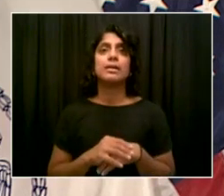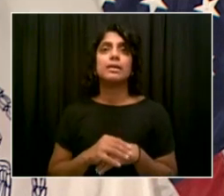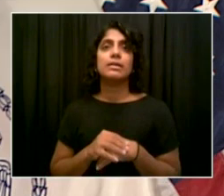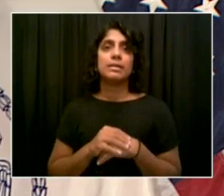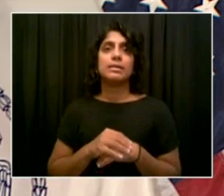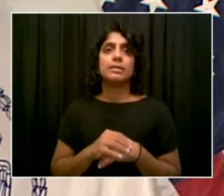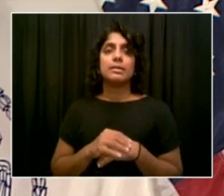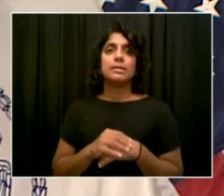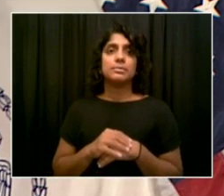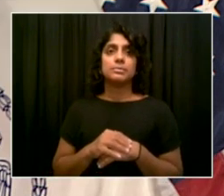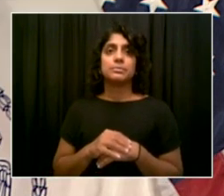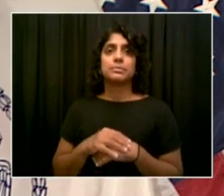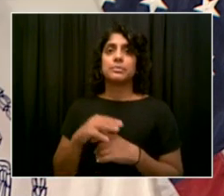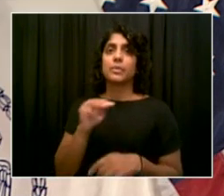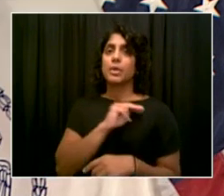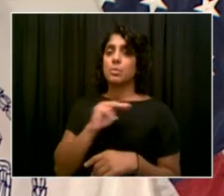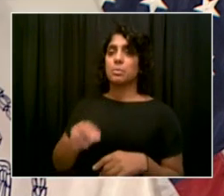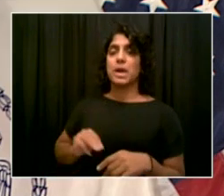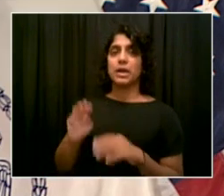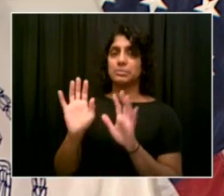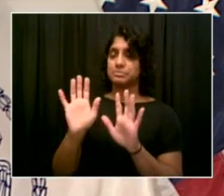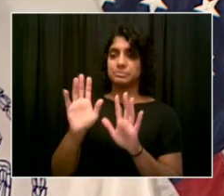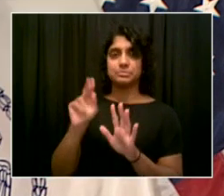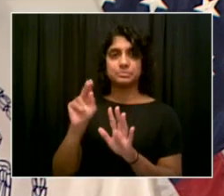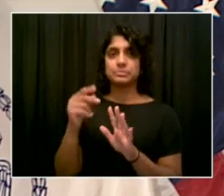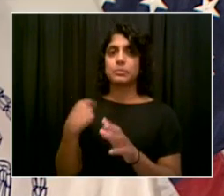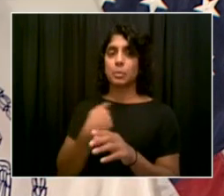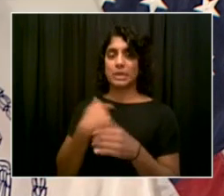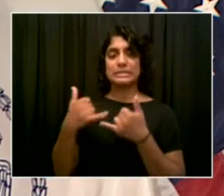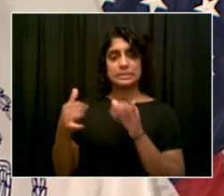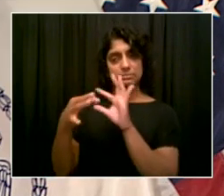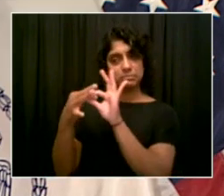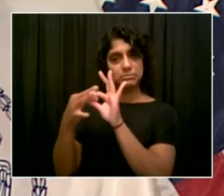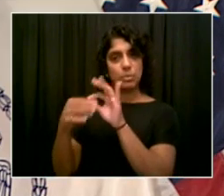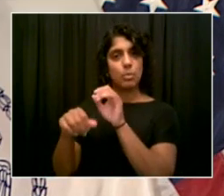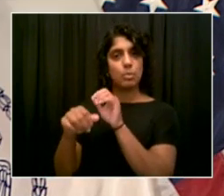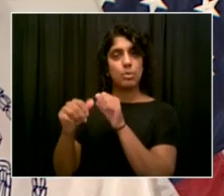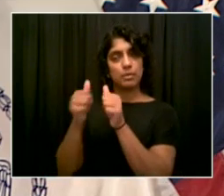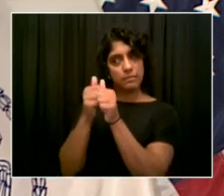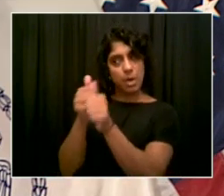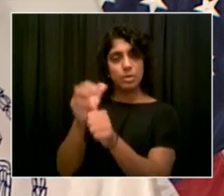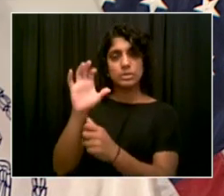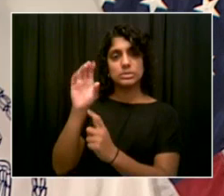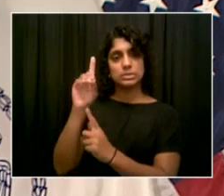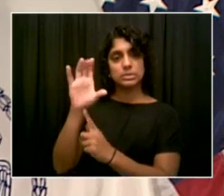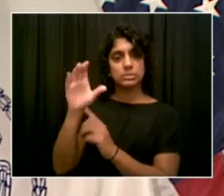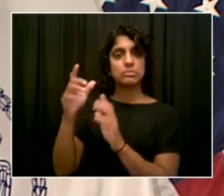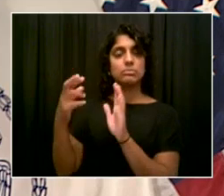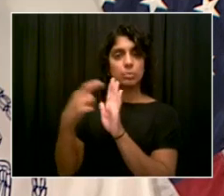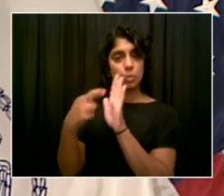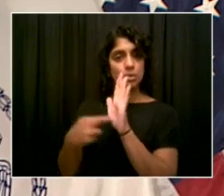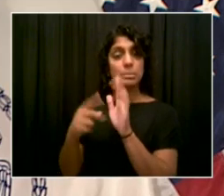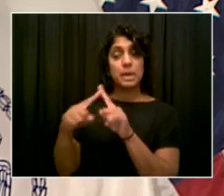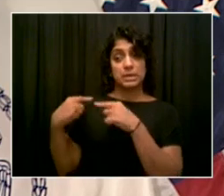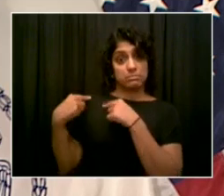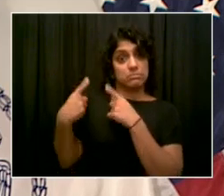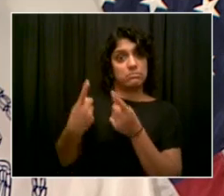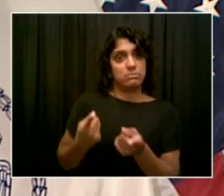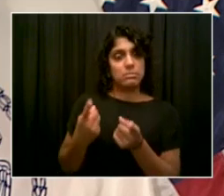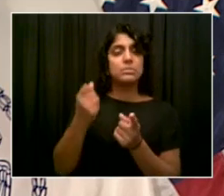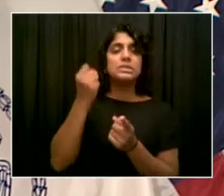with the CDC, but we also, in this case, have been very careful given everything the city's been